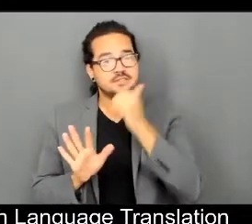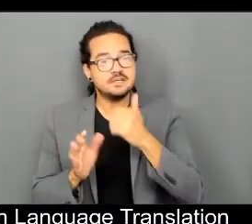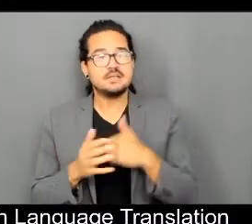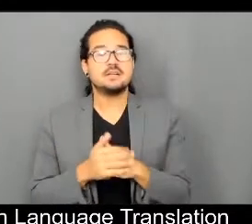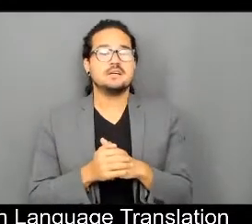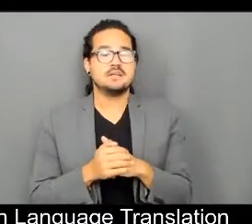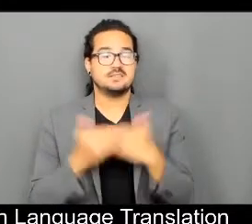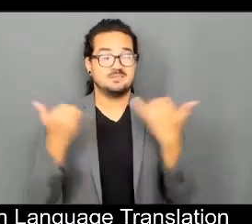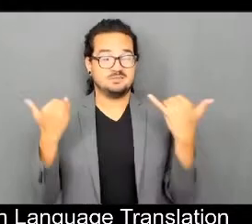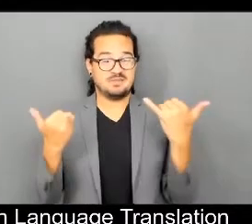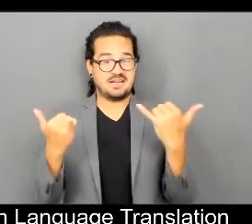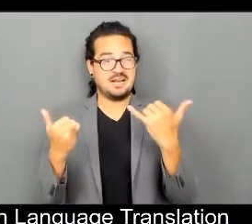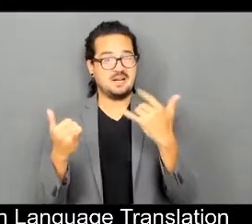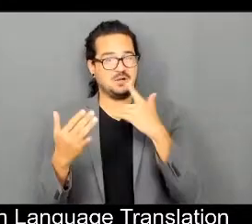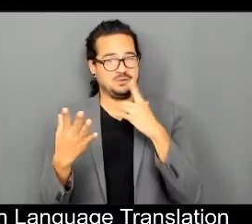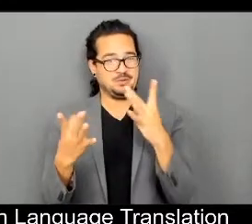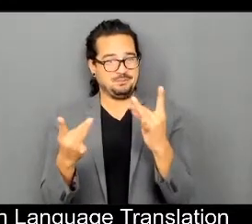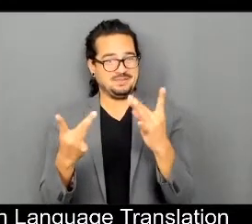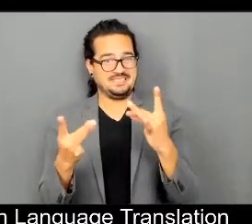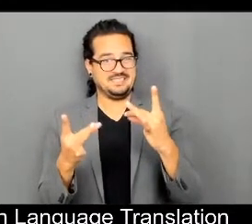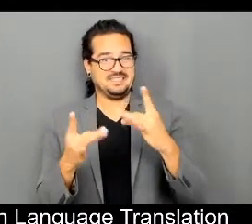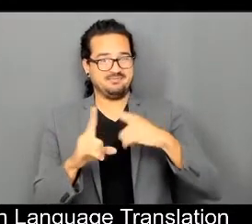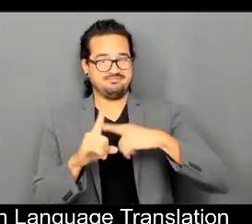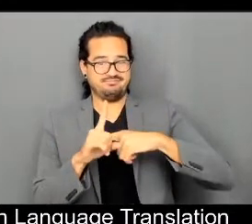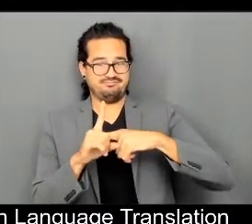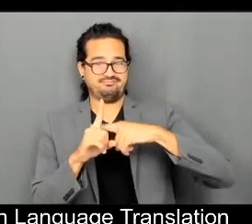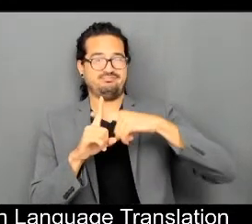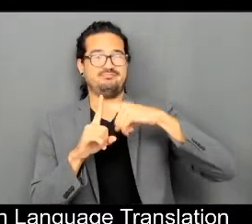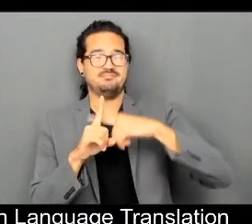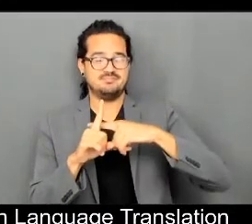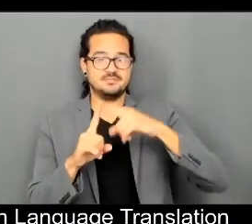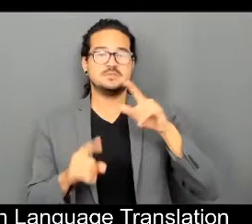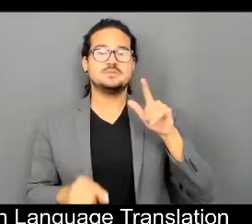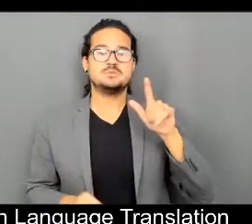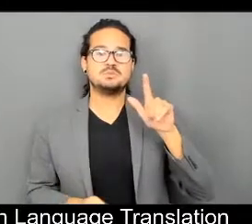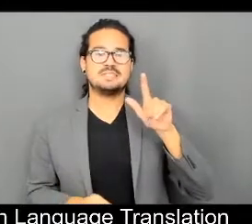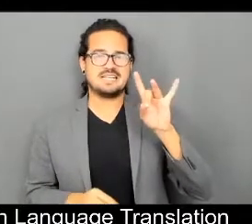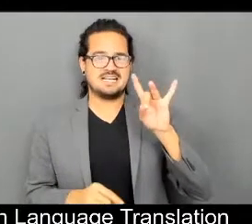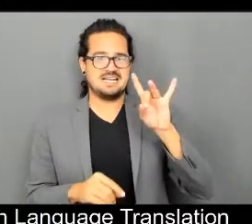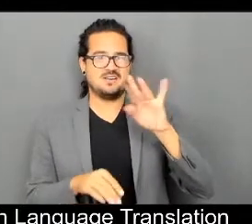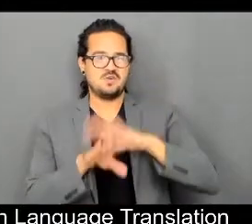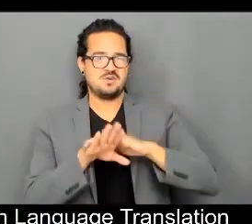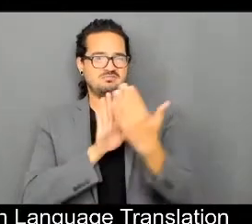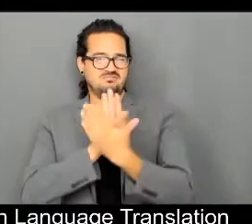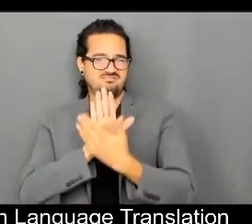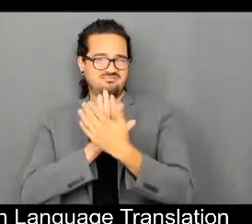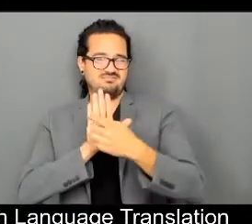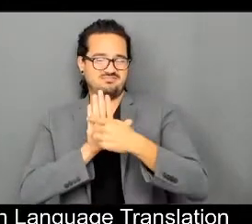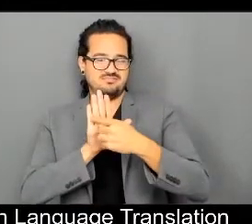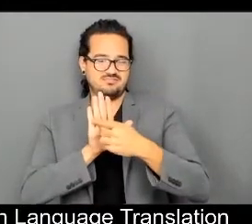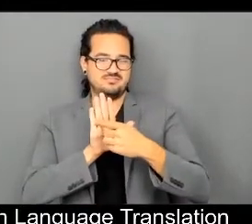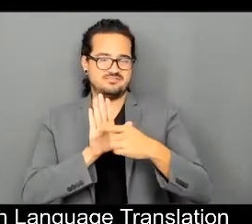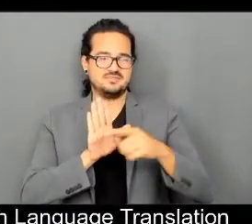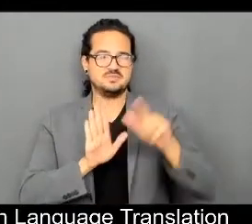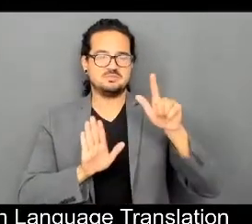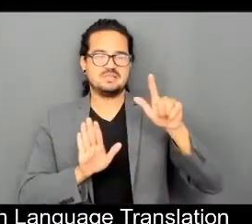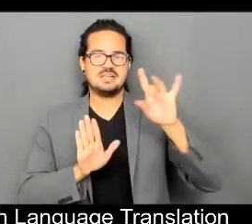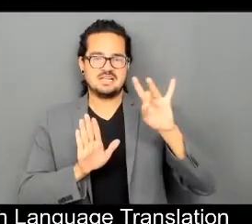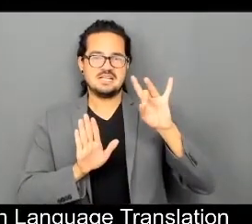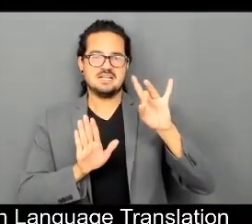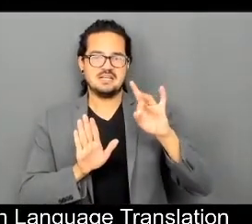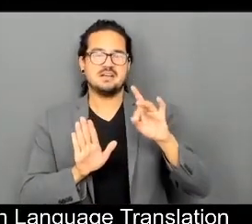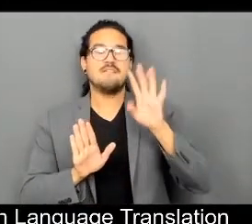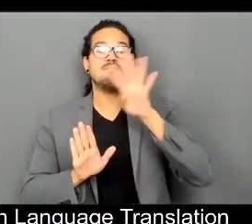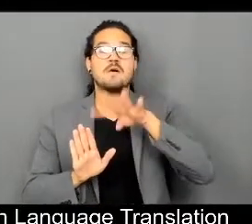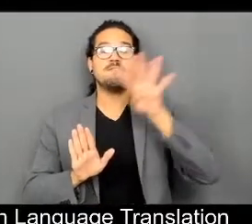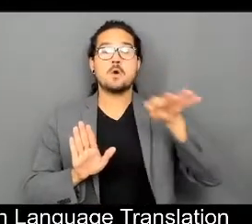one at 28 on the west side of the fire, 44% on the east side of the fire, and not here far